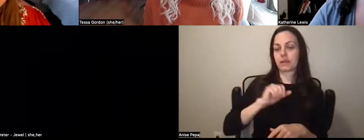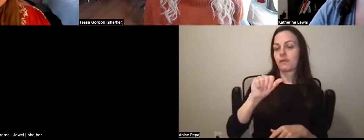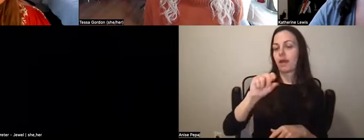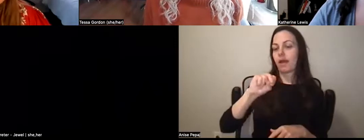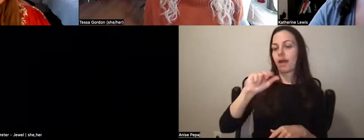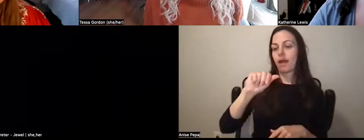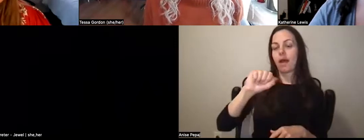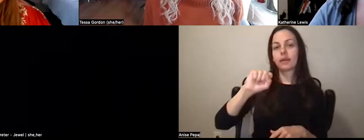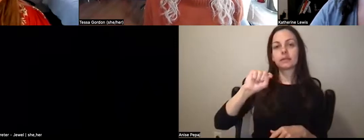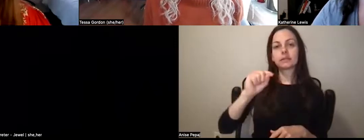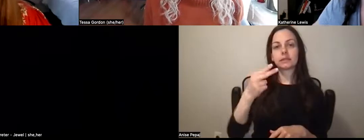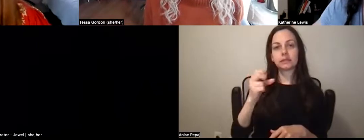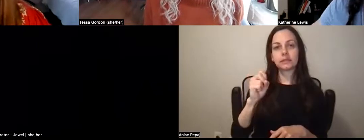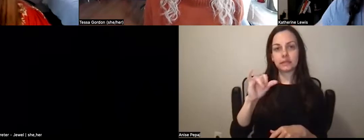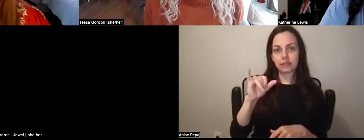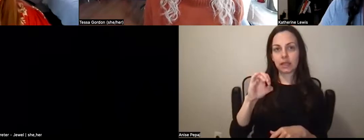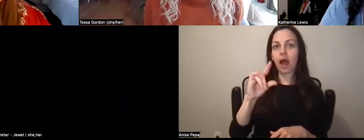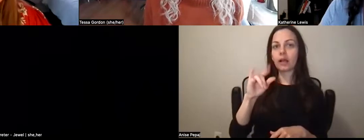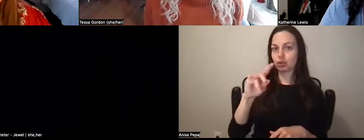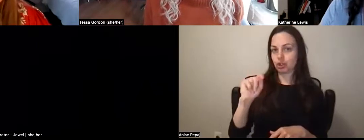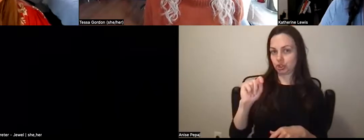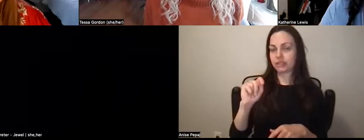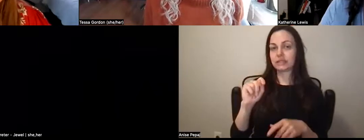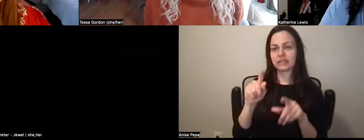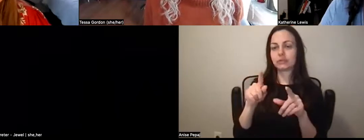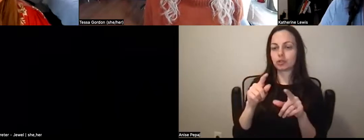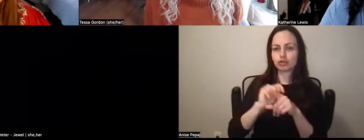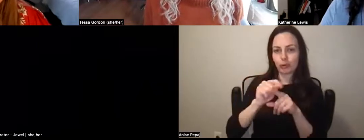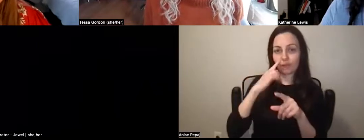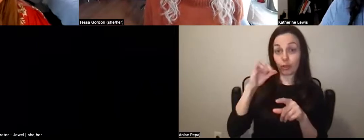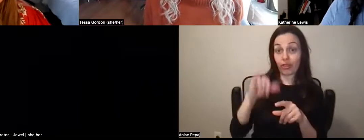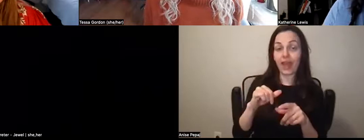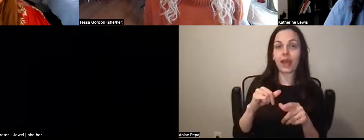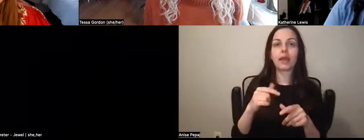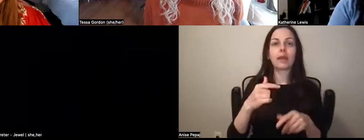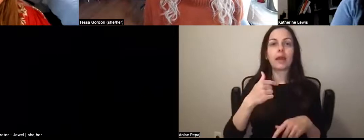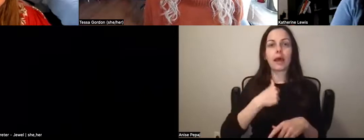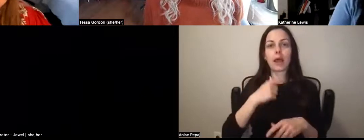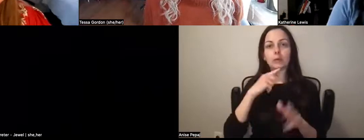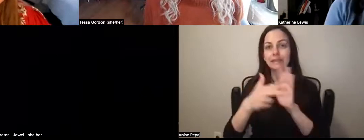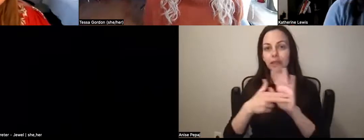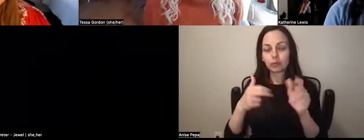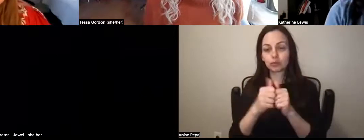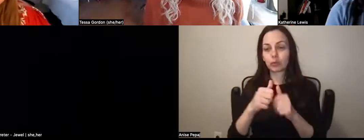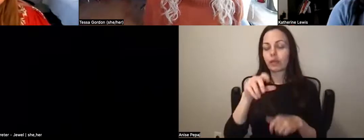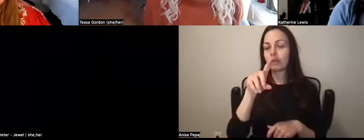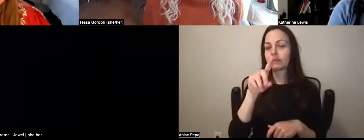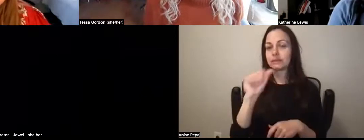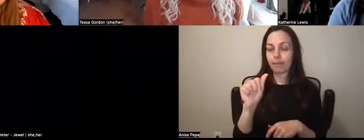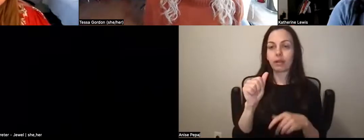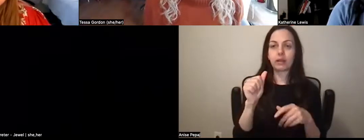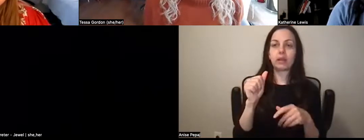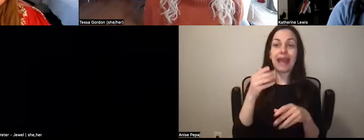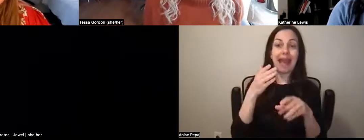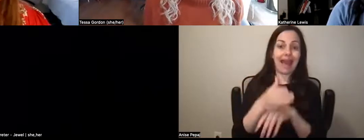I was diagnosed with a disability after medical school, after training, and after